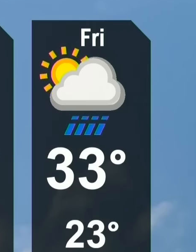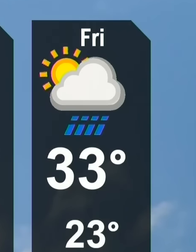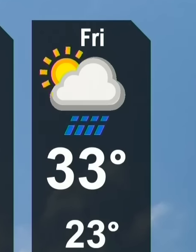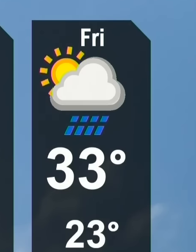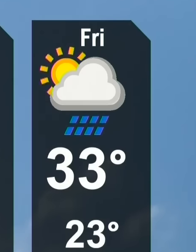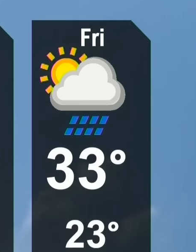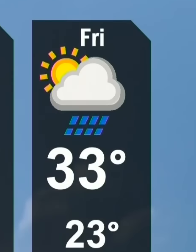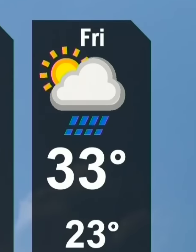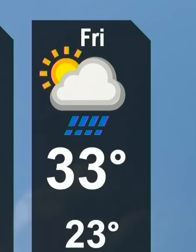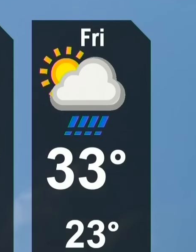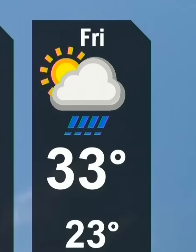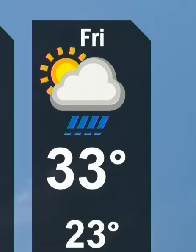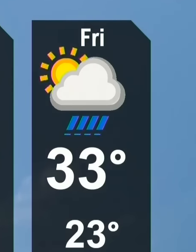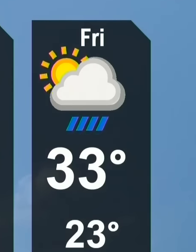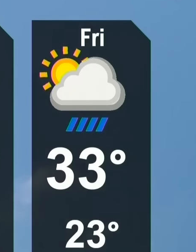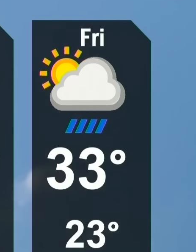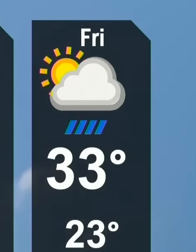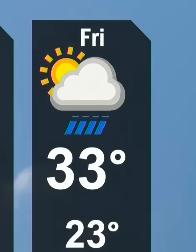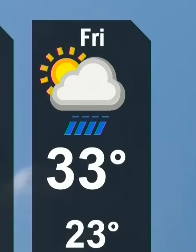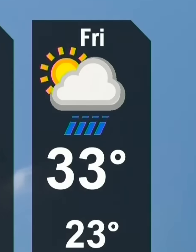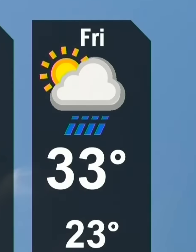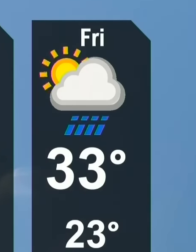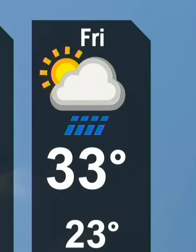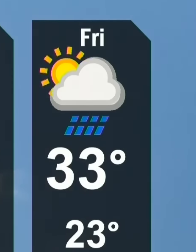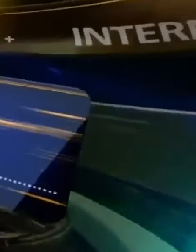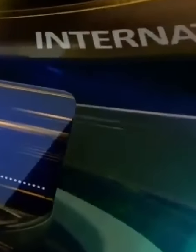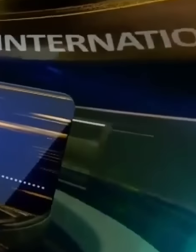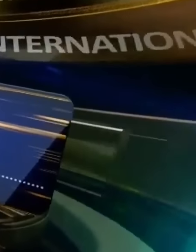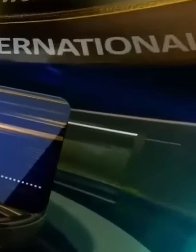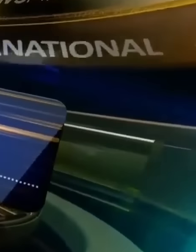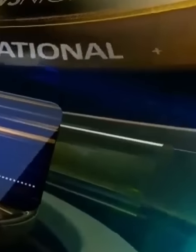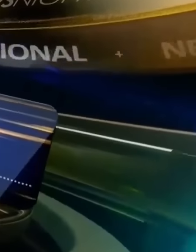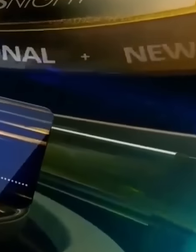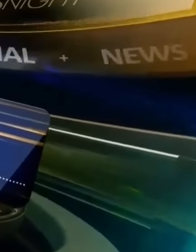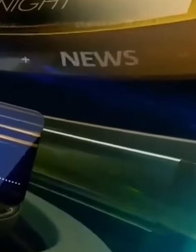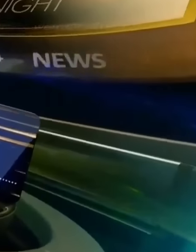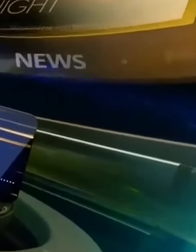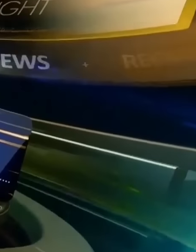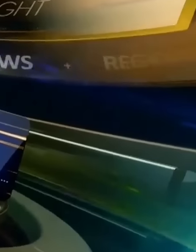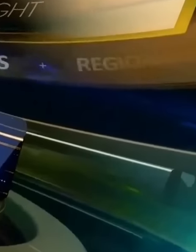partly cloudy along with just a few passing showers.